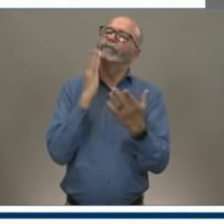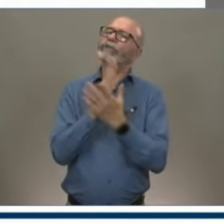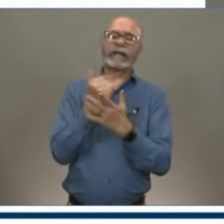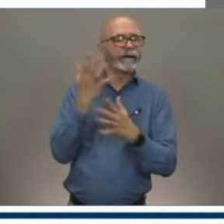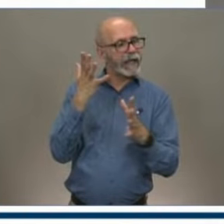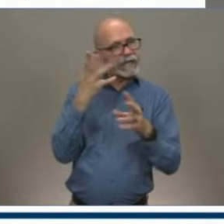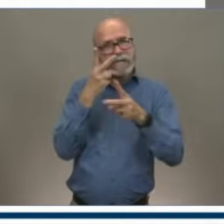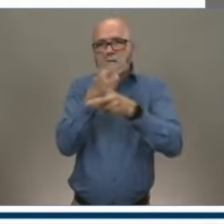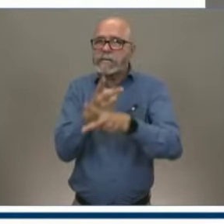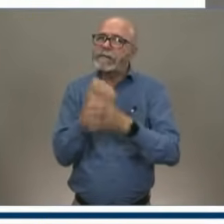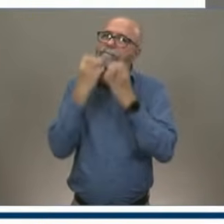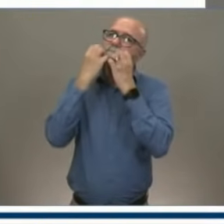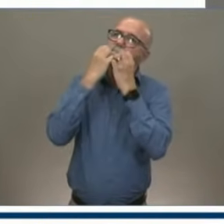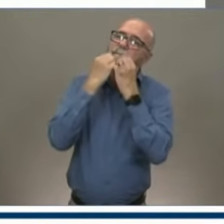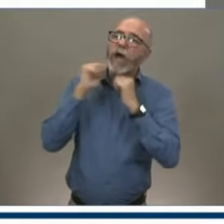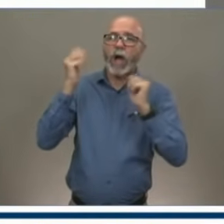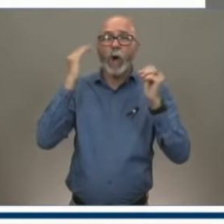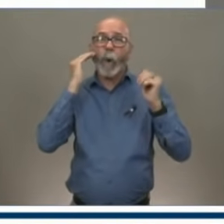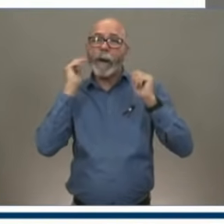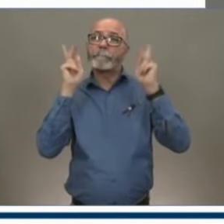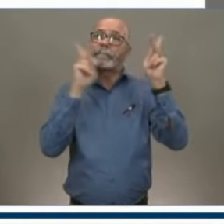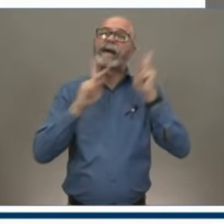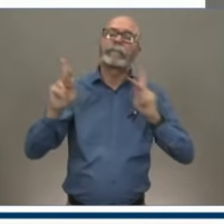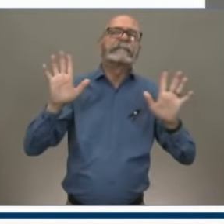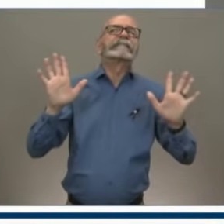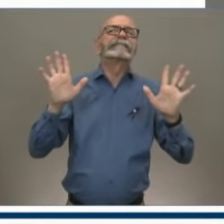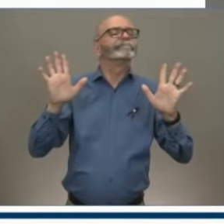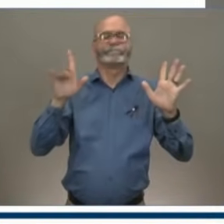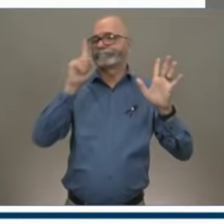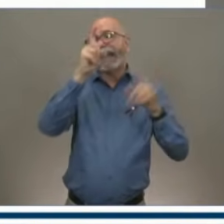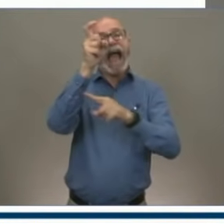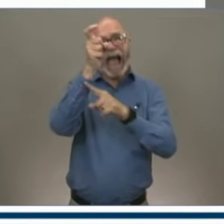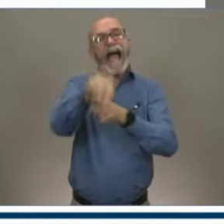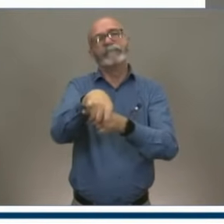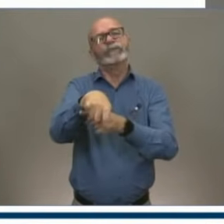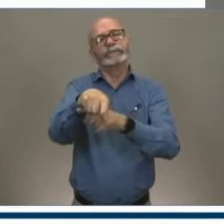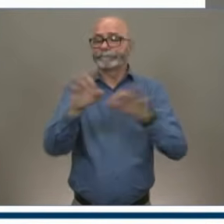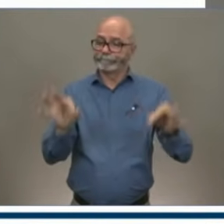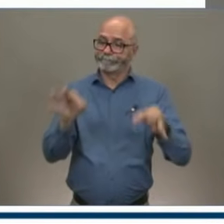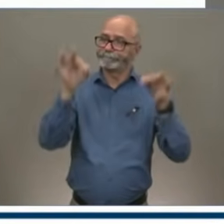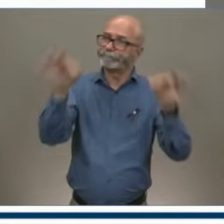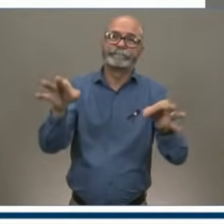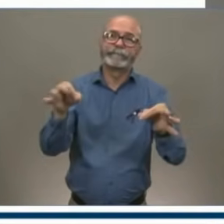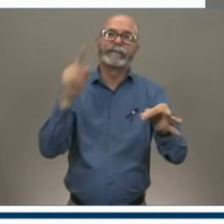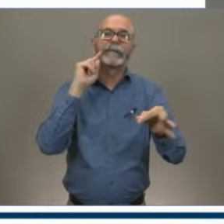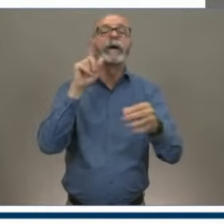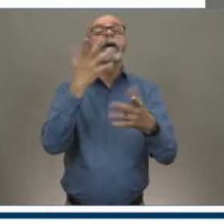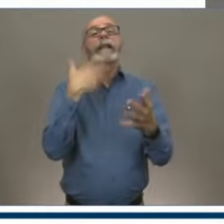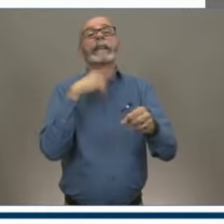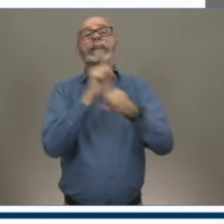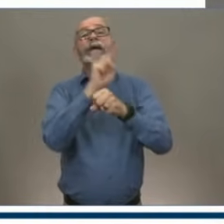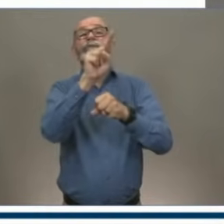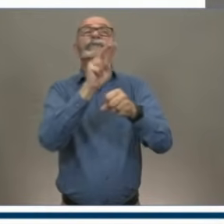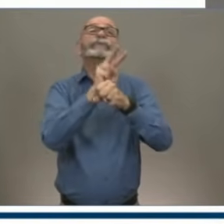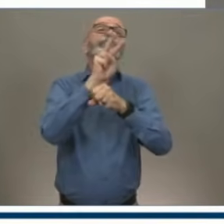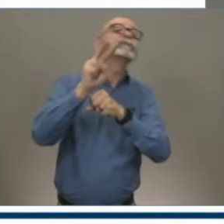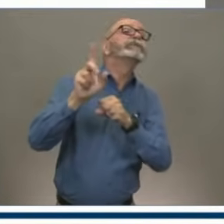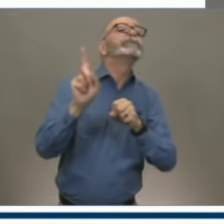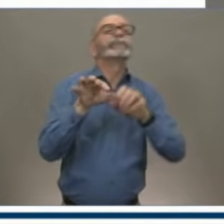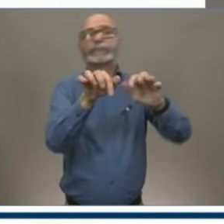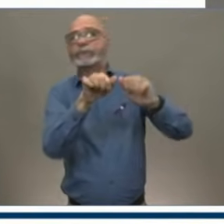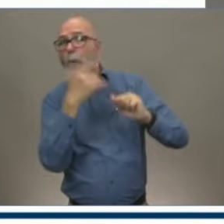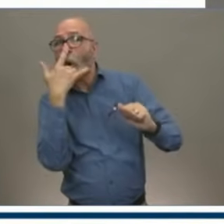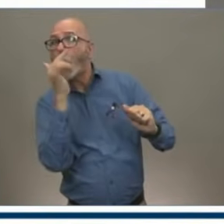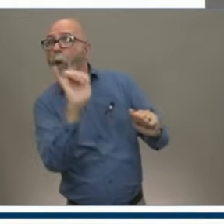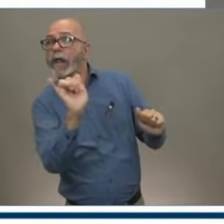and just extend it now. And then so people know what the next couple of weeks really looks like. And then we will be able to